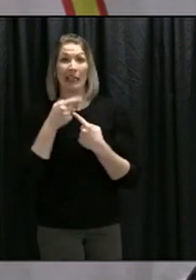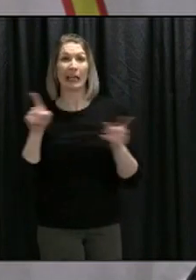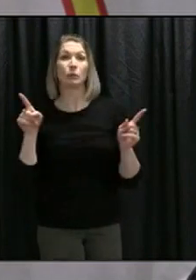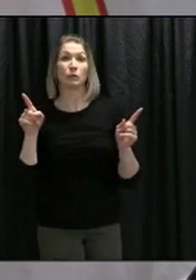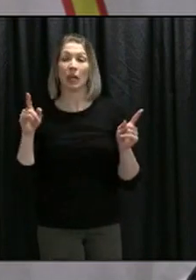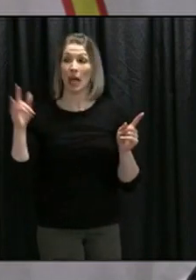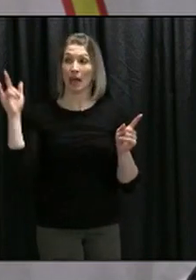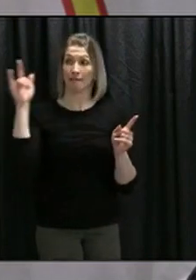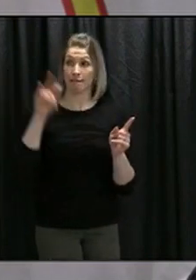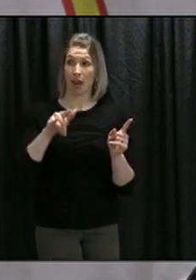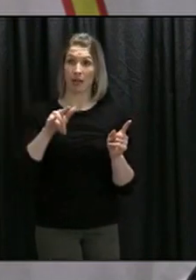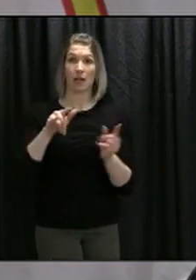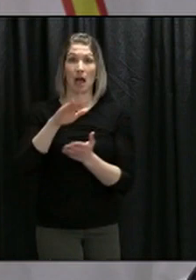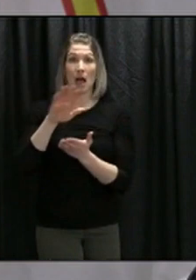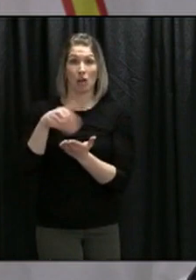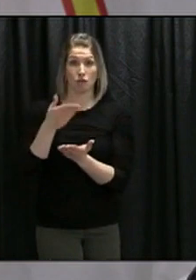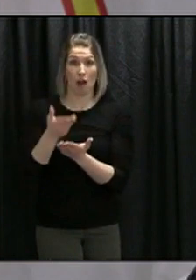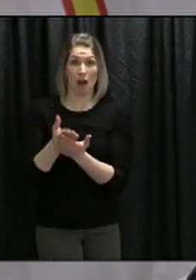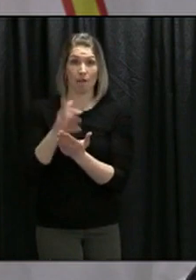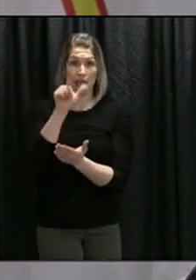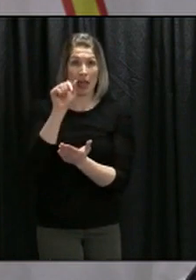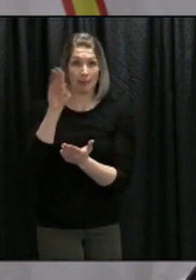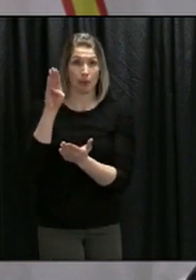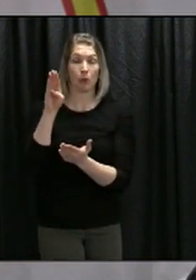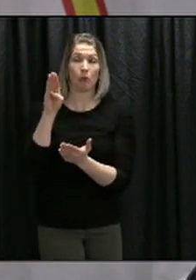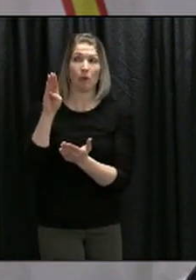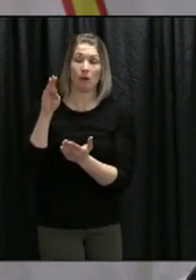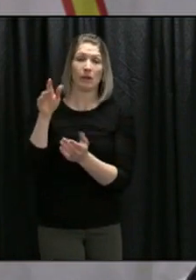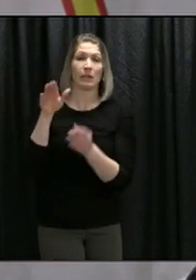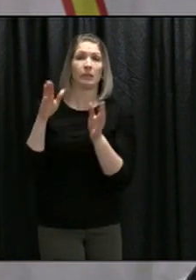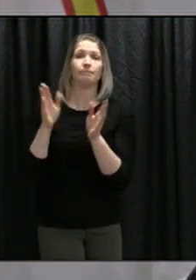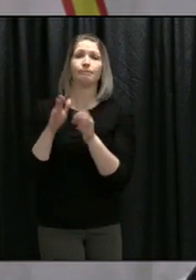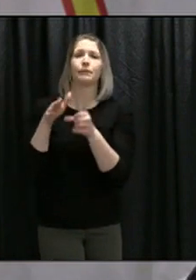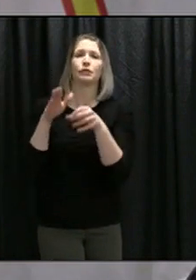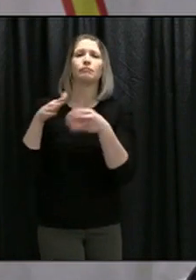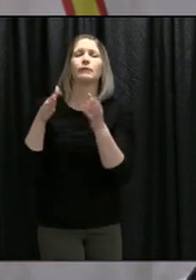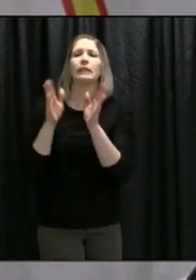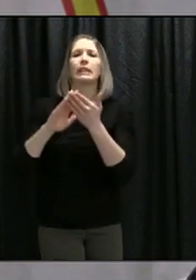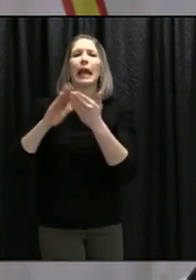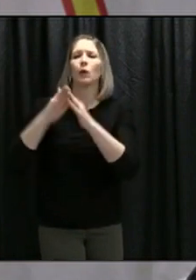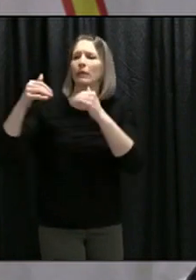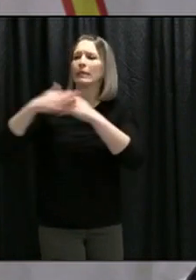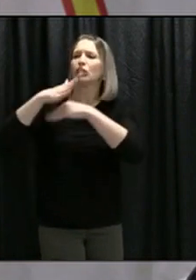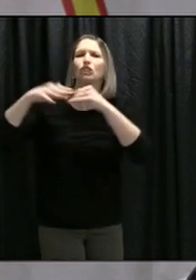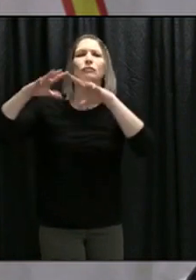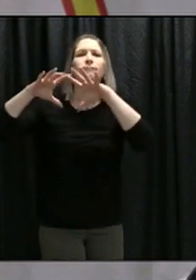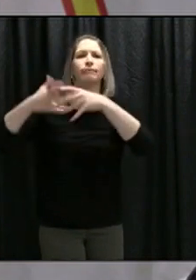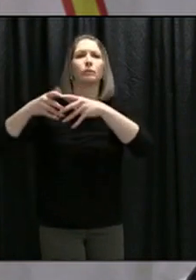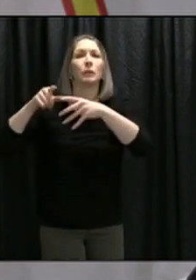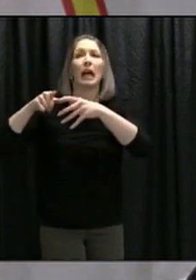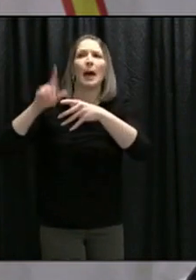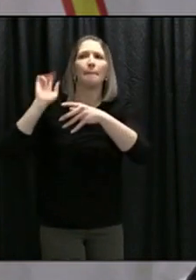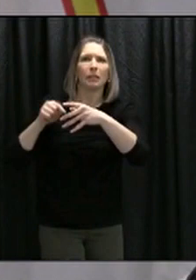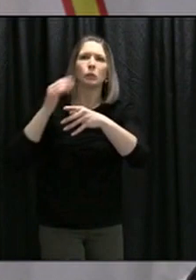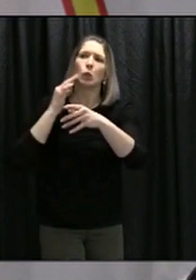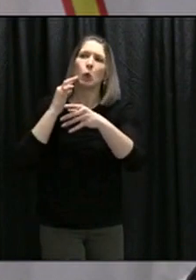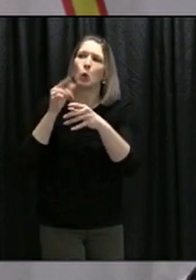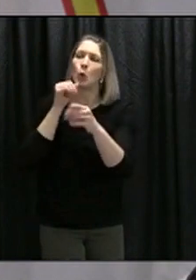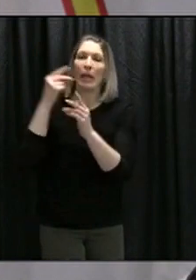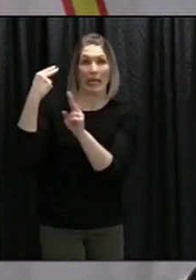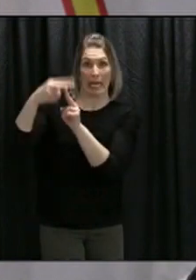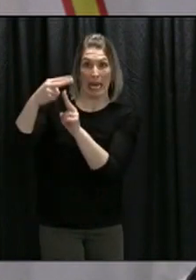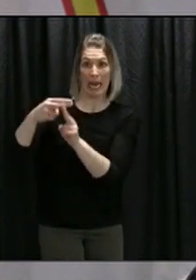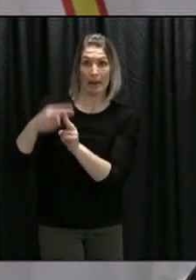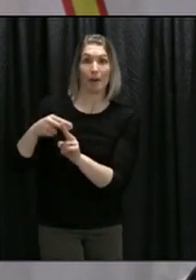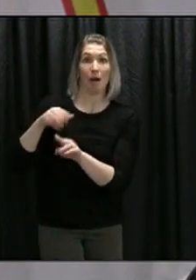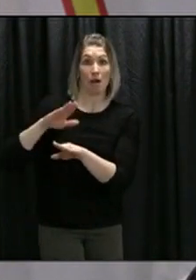So there are a number of initiatives in place right now. If you're entering or if you're getting on, trying to board a flight, as an example with provincial airlines, they clearly